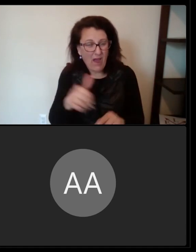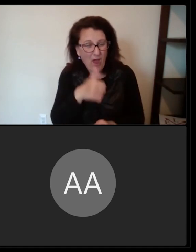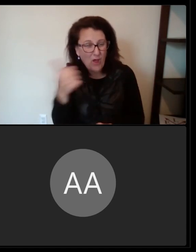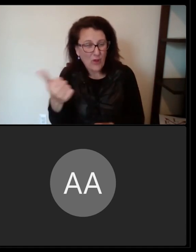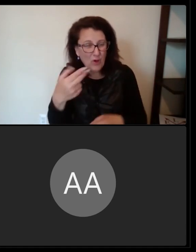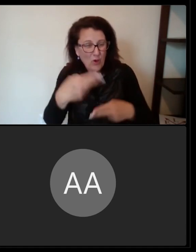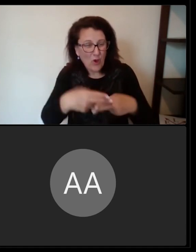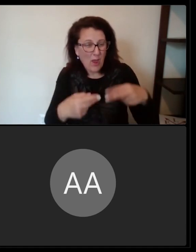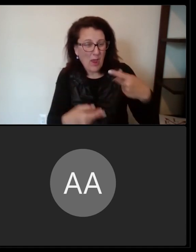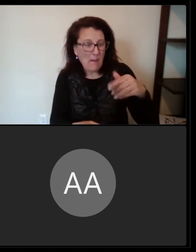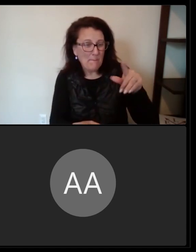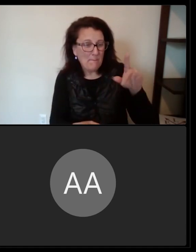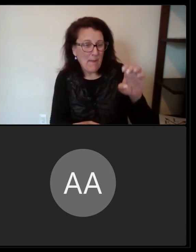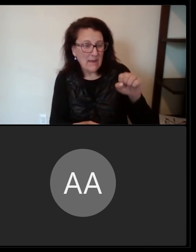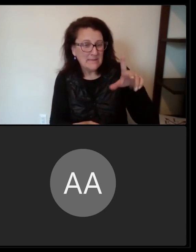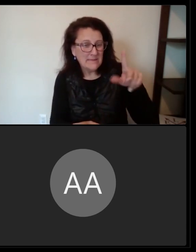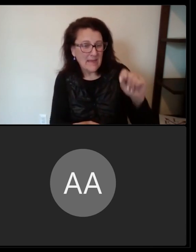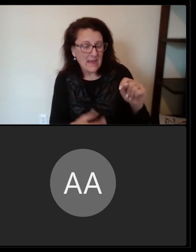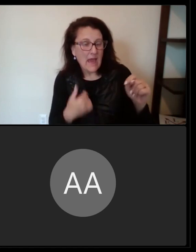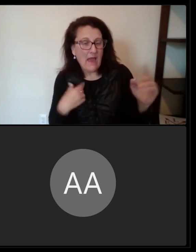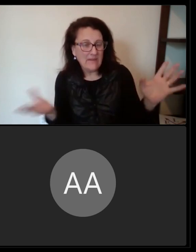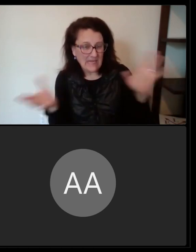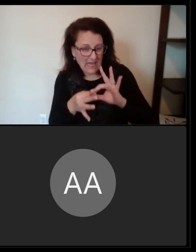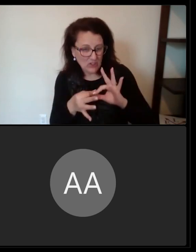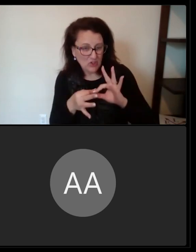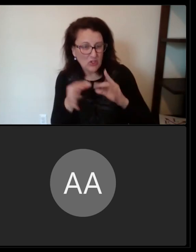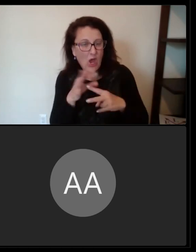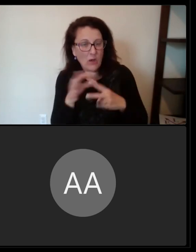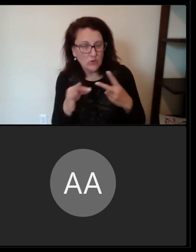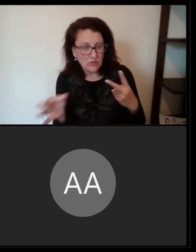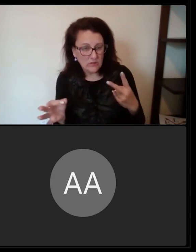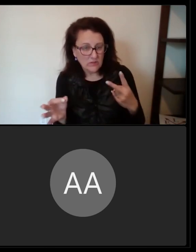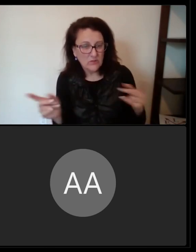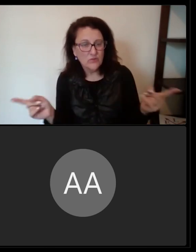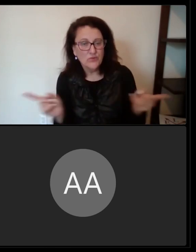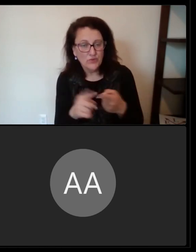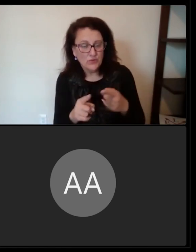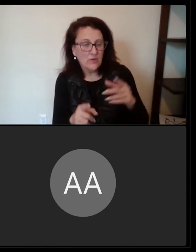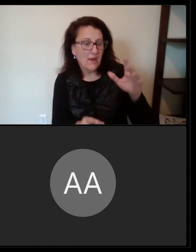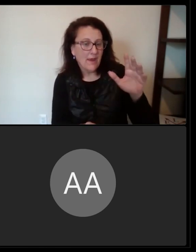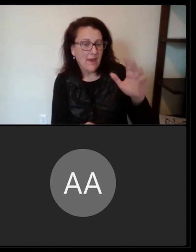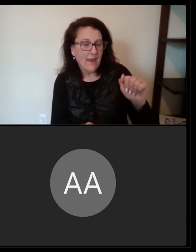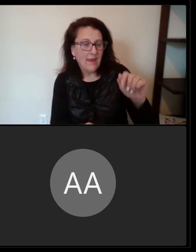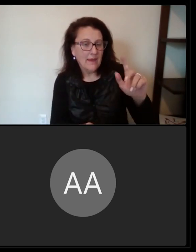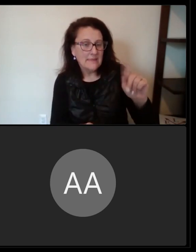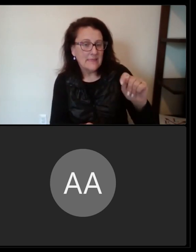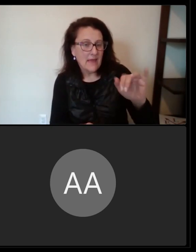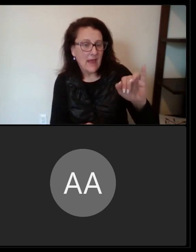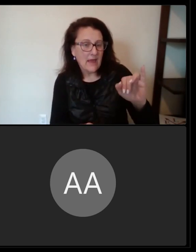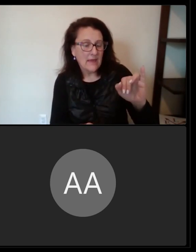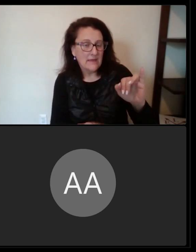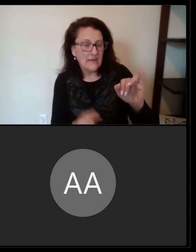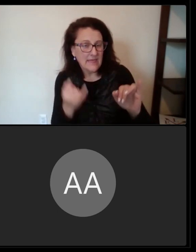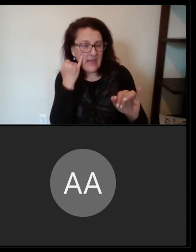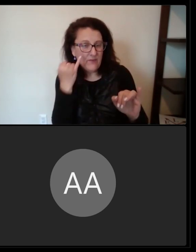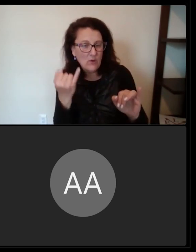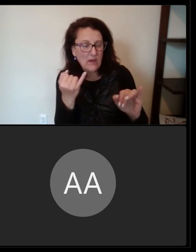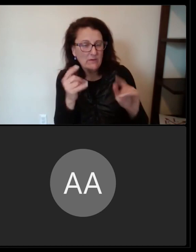those also have some connection options to connect to the ATI or the Sip and Puff if you have a custom